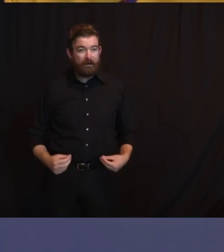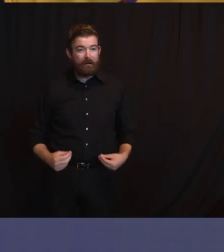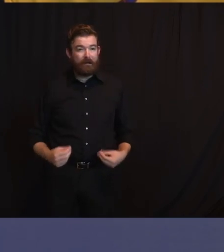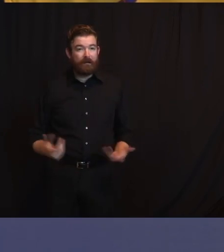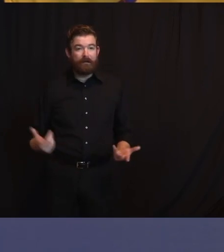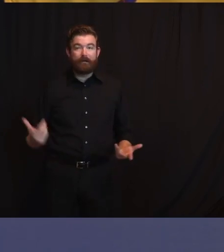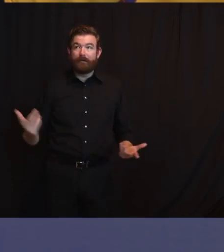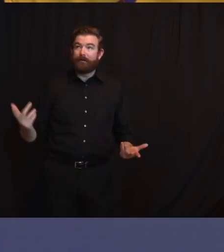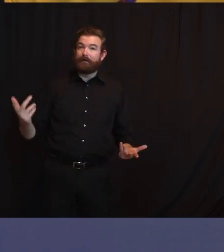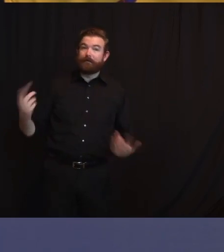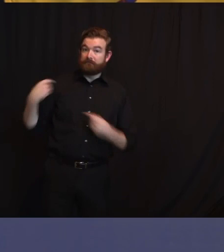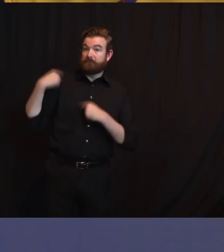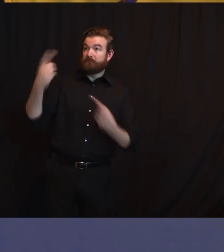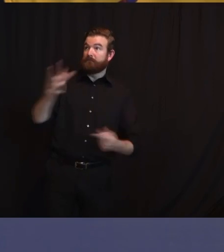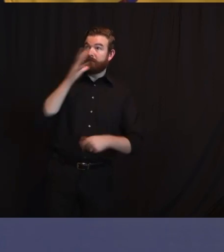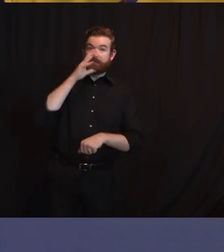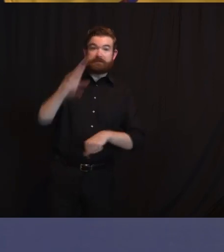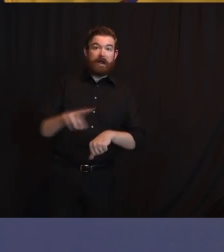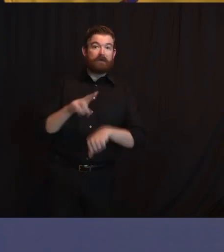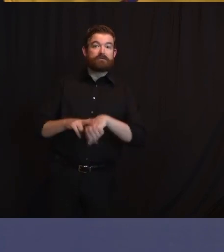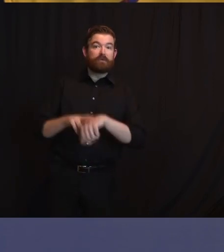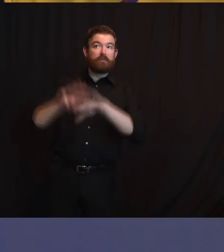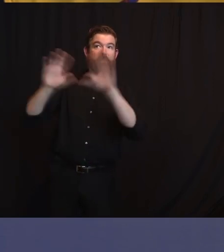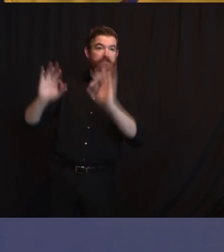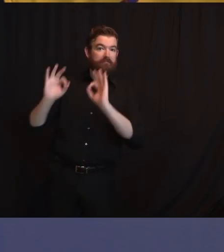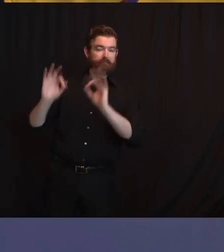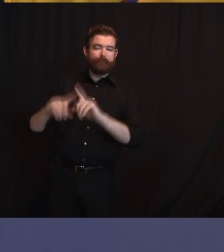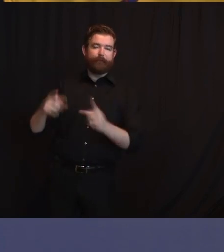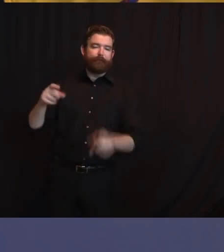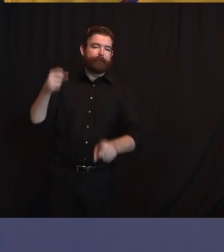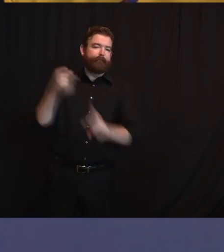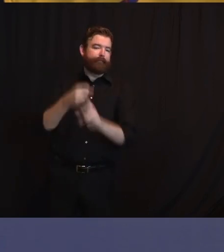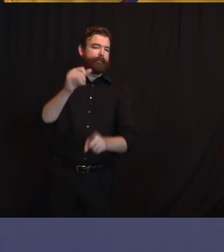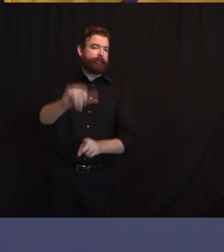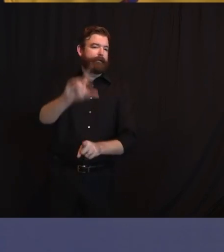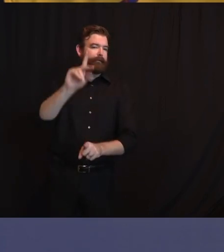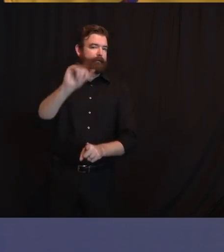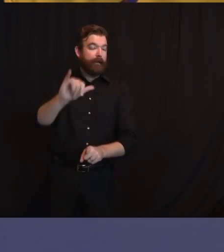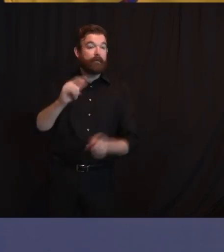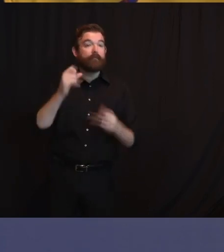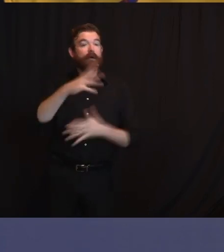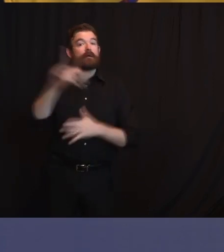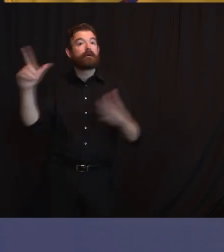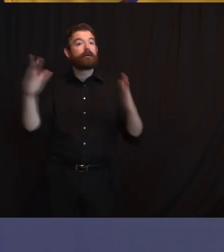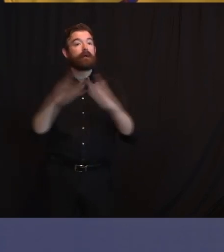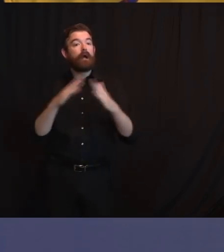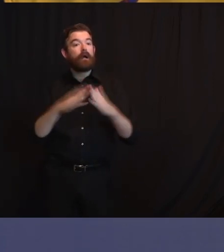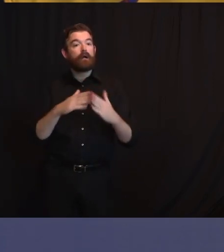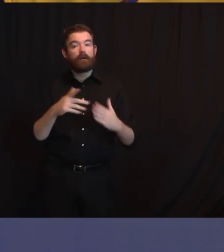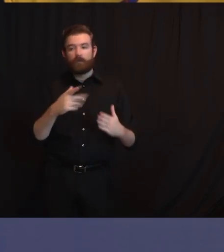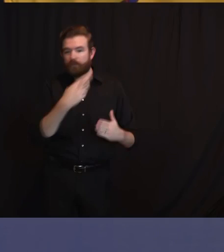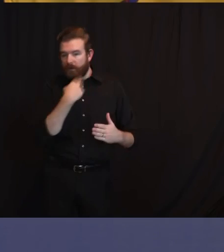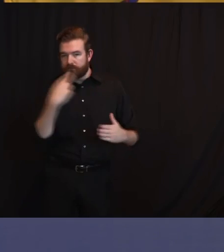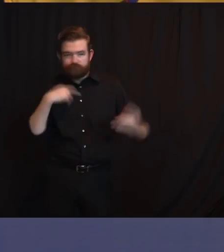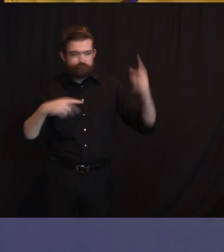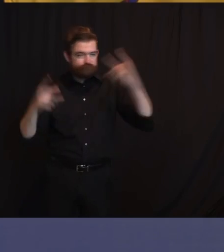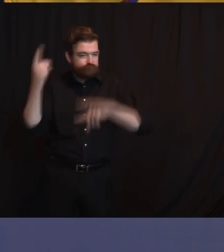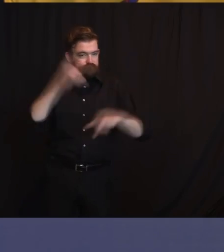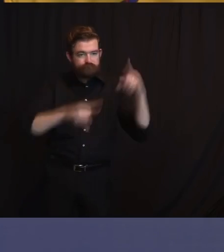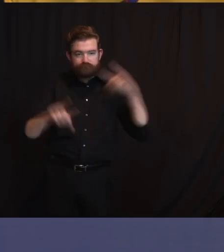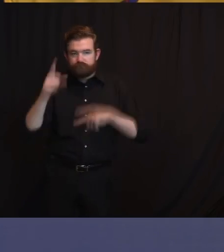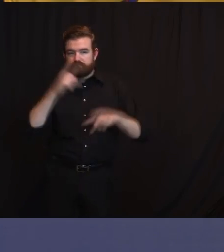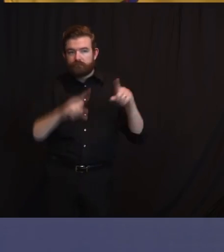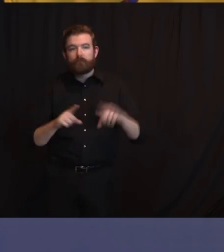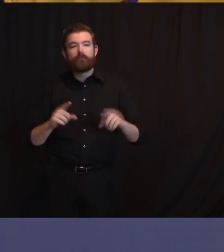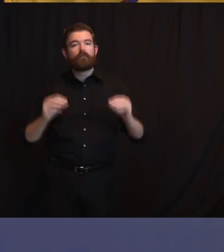really good is that municipalities have worked with restaurants really creatively to allow much bigger footprints, whether